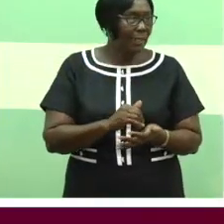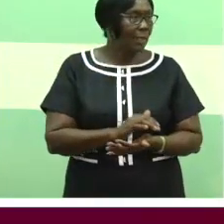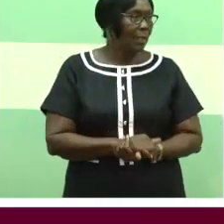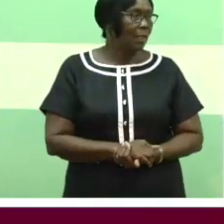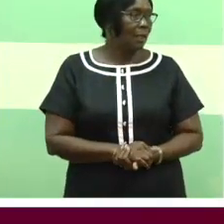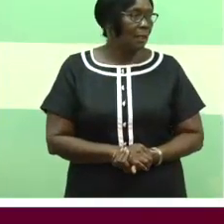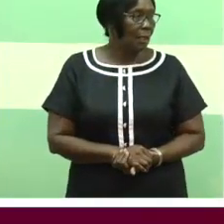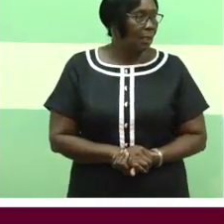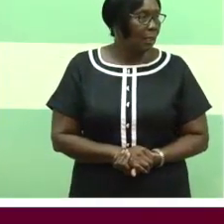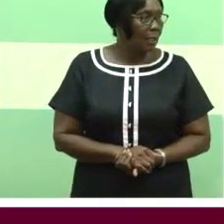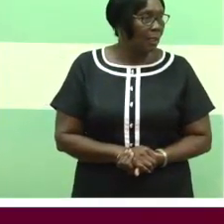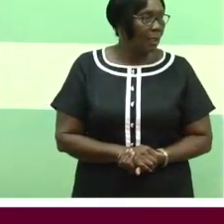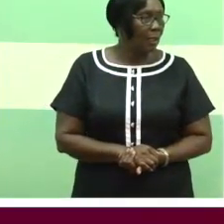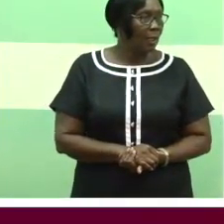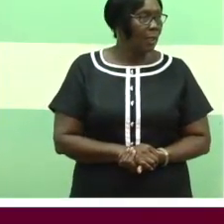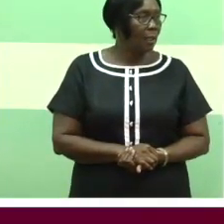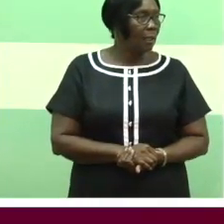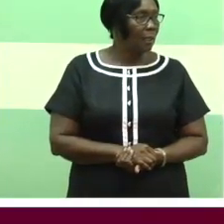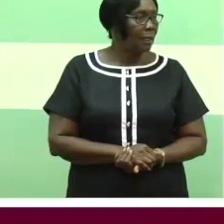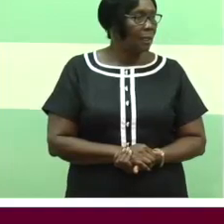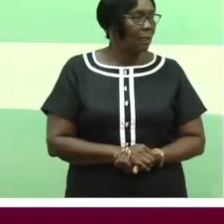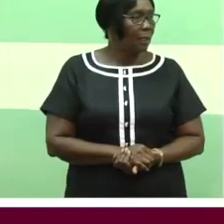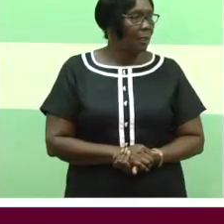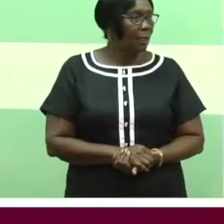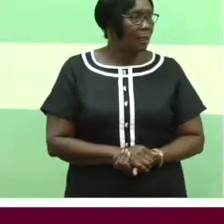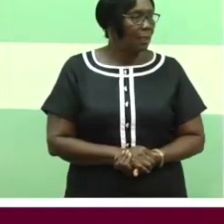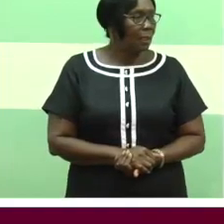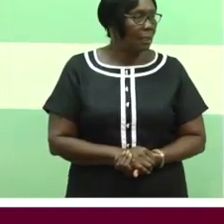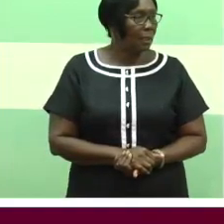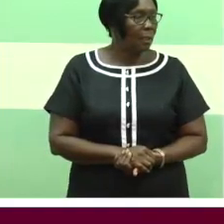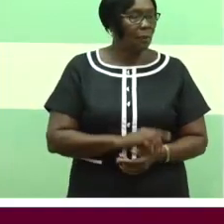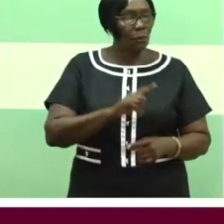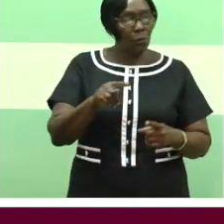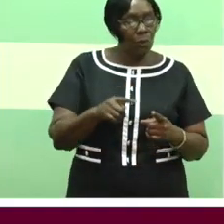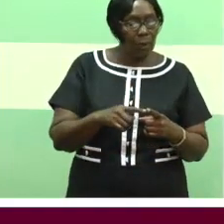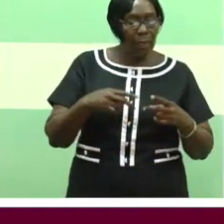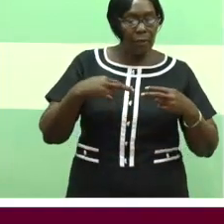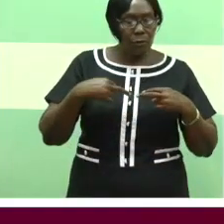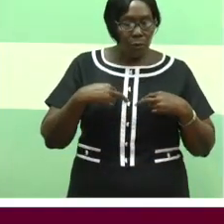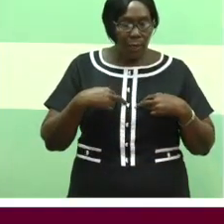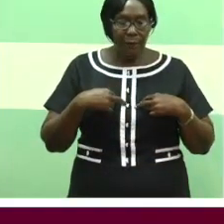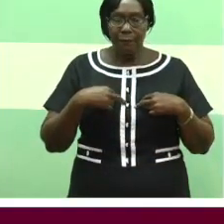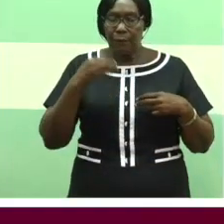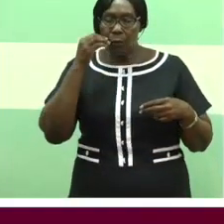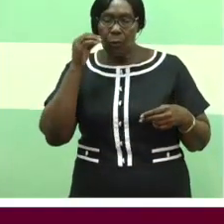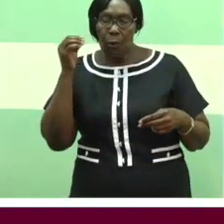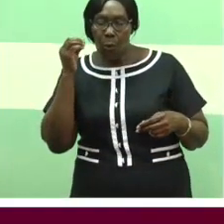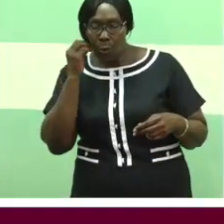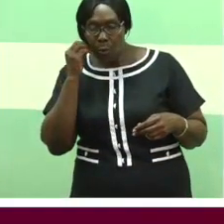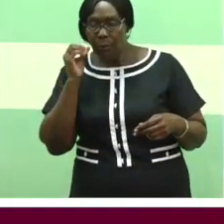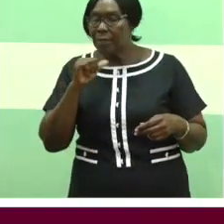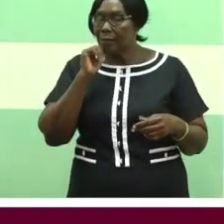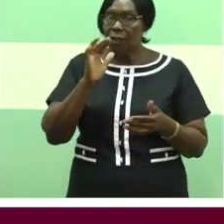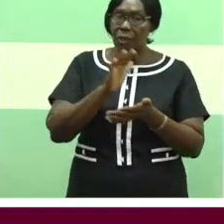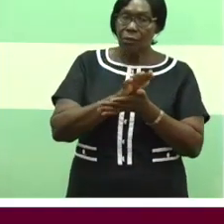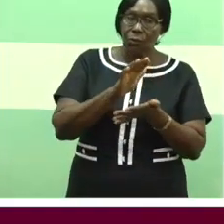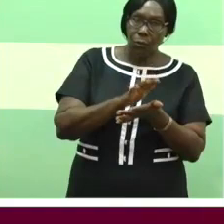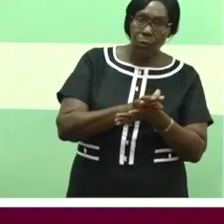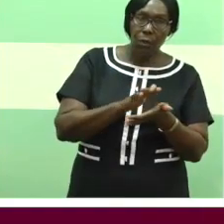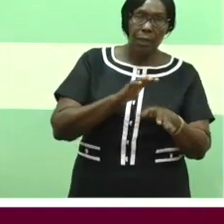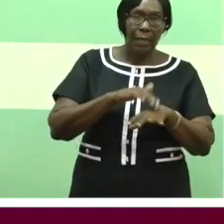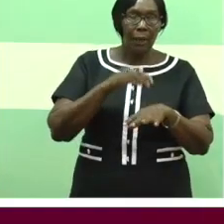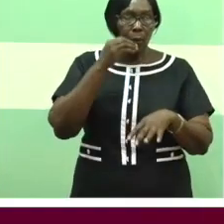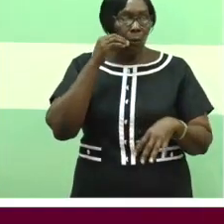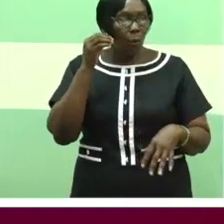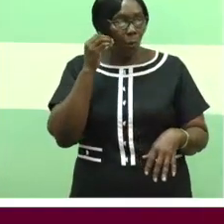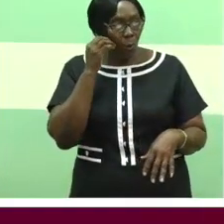just pause here for a moment to say that when you have in your setting, so it's not school, it's at home,